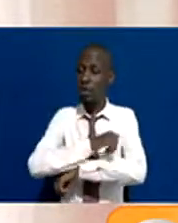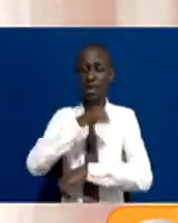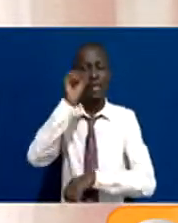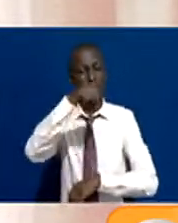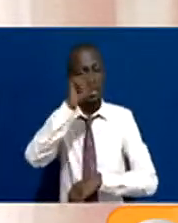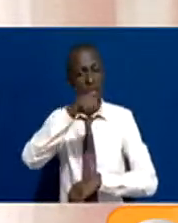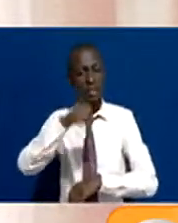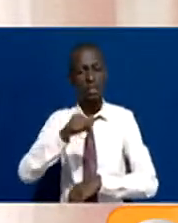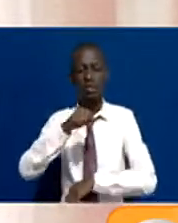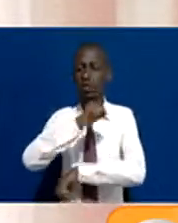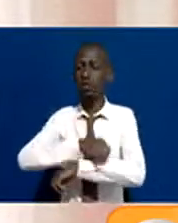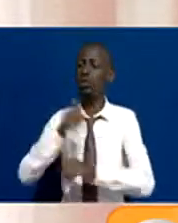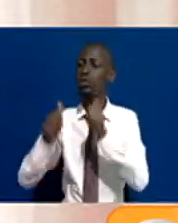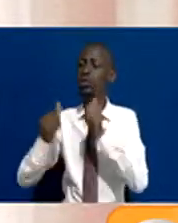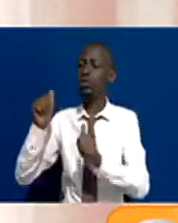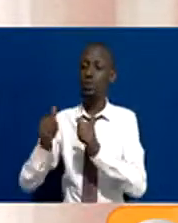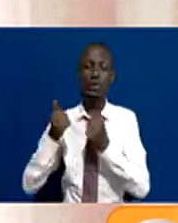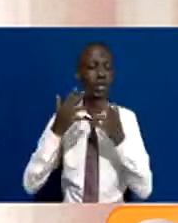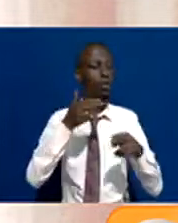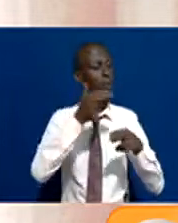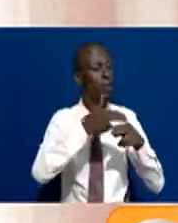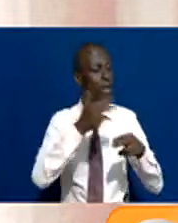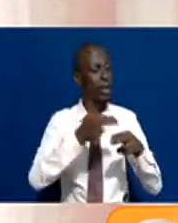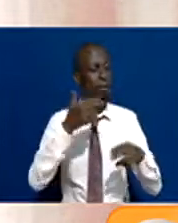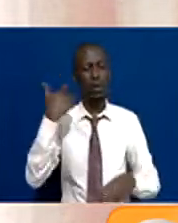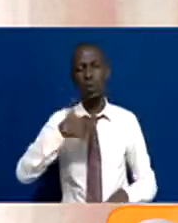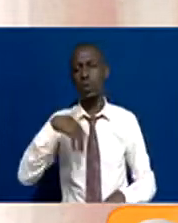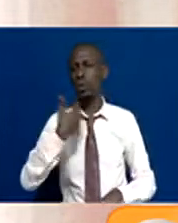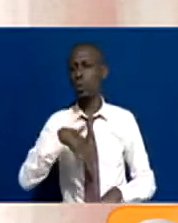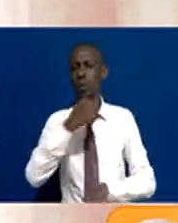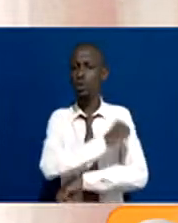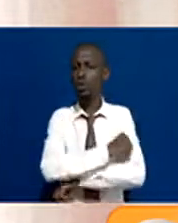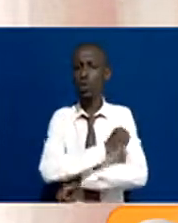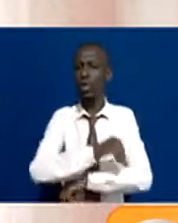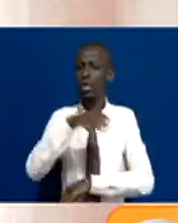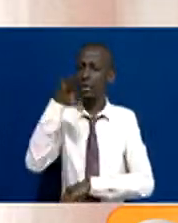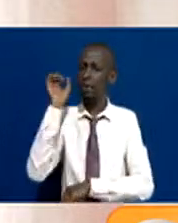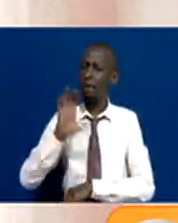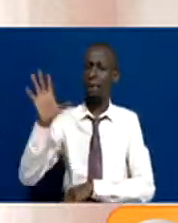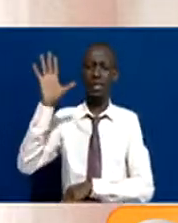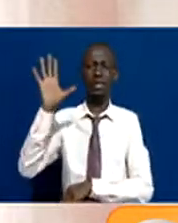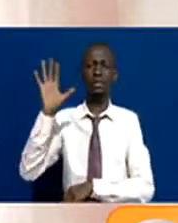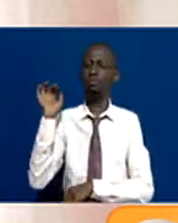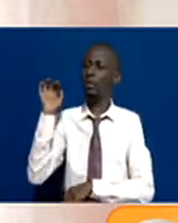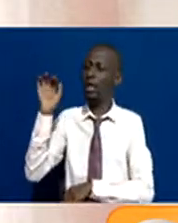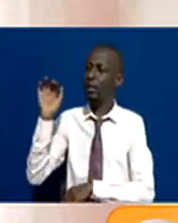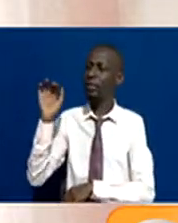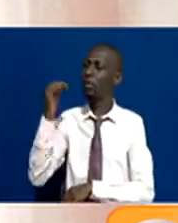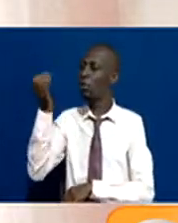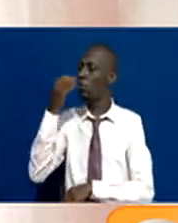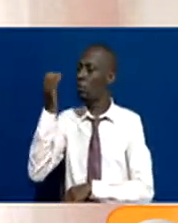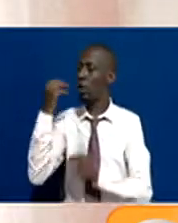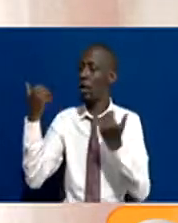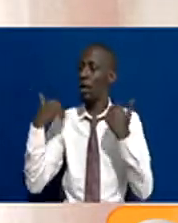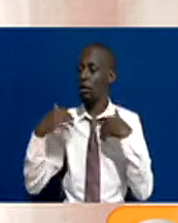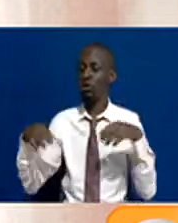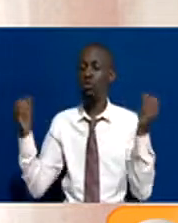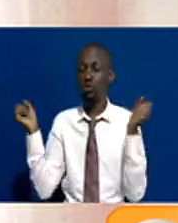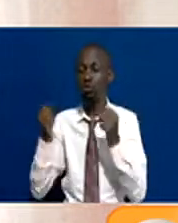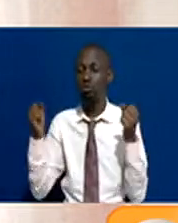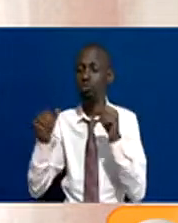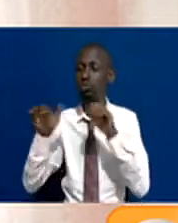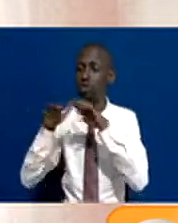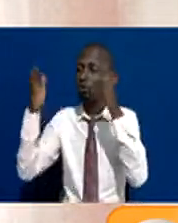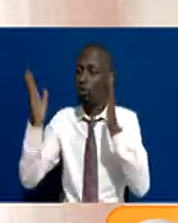tell them the name of the school. They're like, whoa, expensive school, right? Shiro, do you have food in the fridge? Do you ever go hungry?